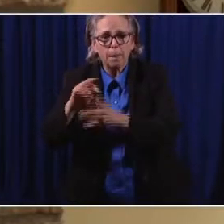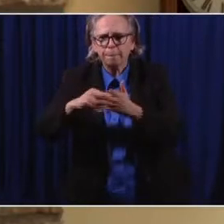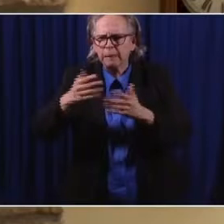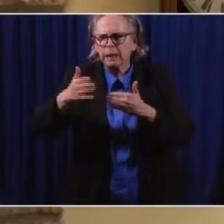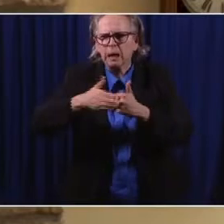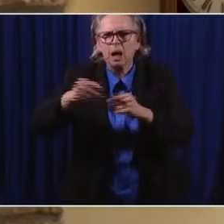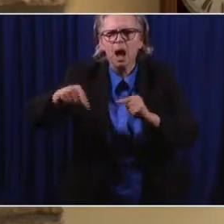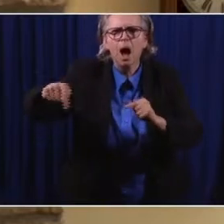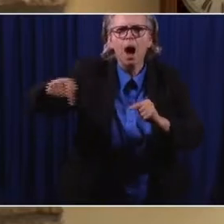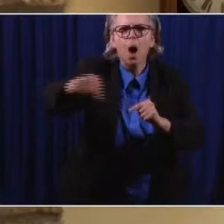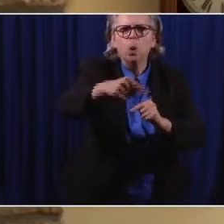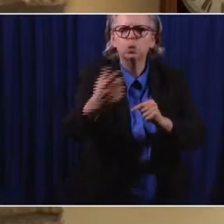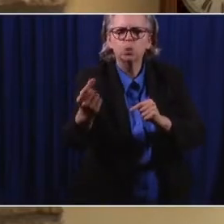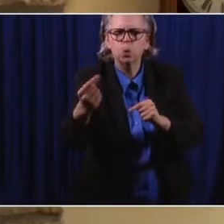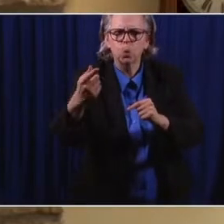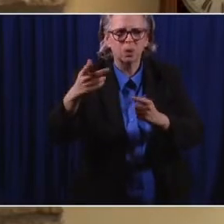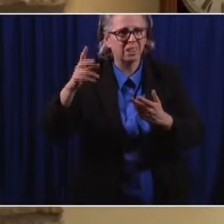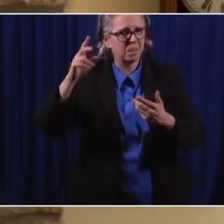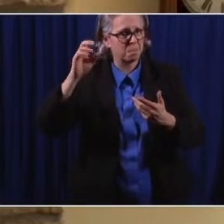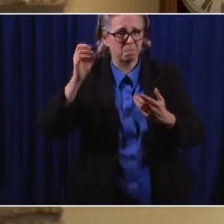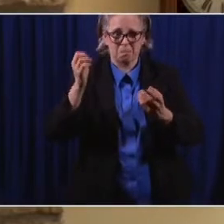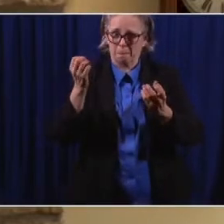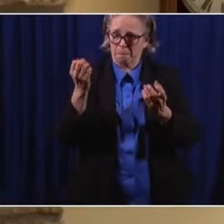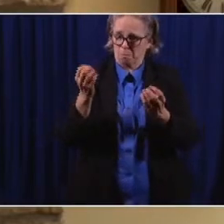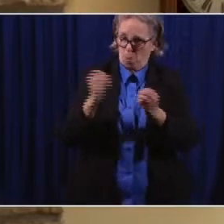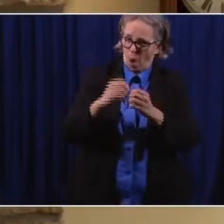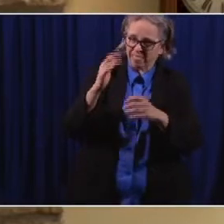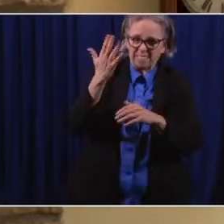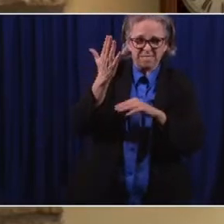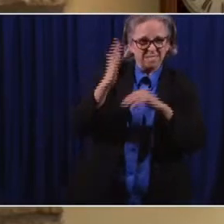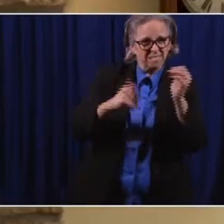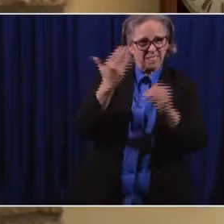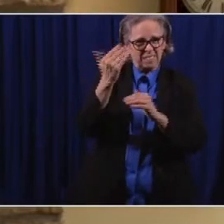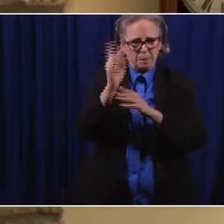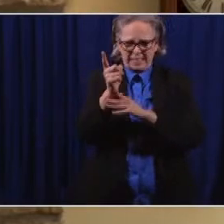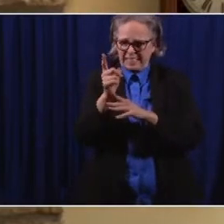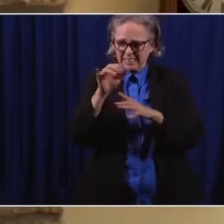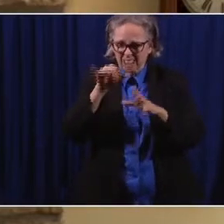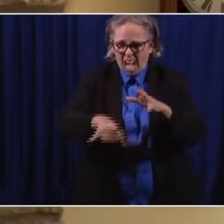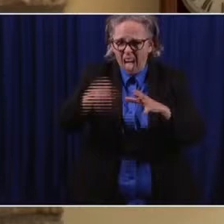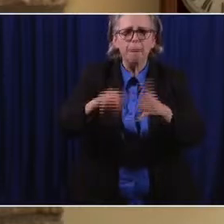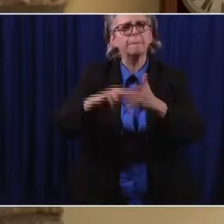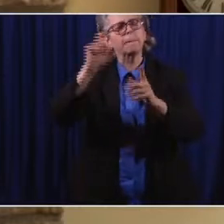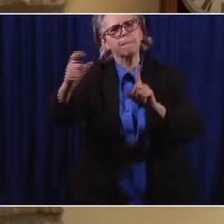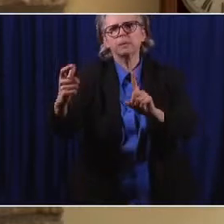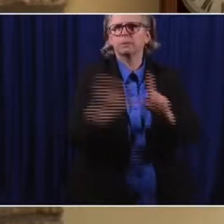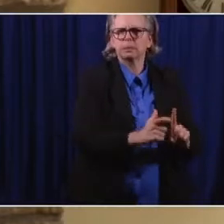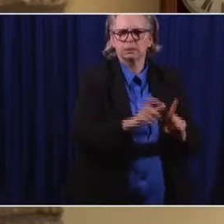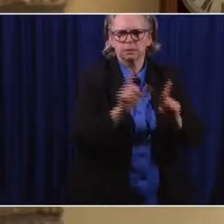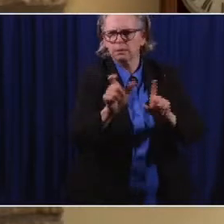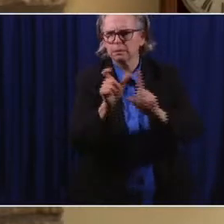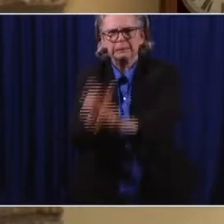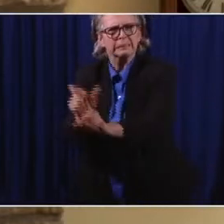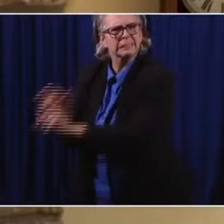more than 15 minutes, you end up being quarantined. So we've really been looking at